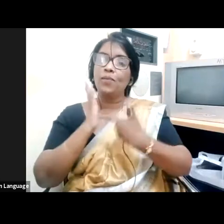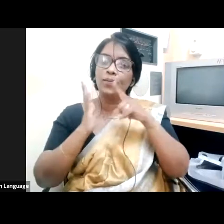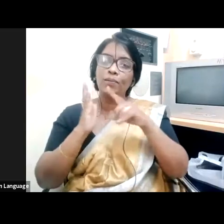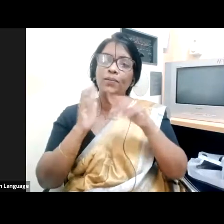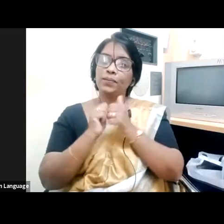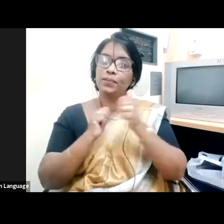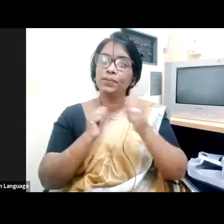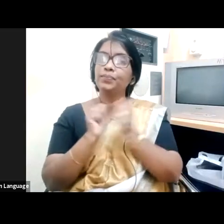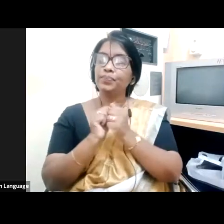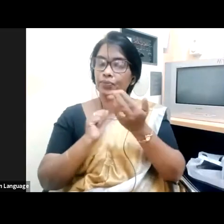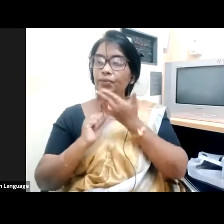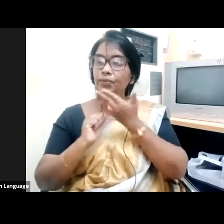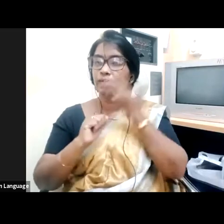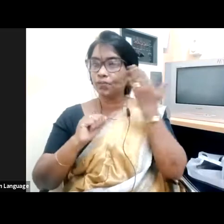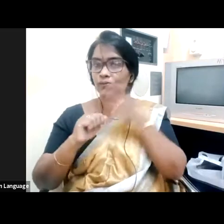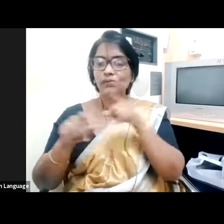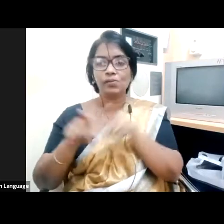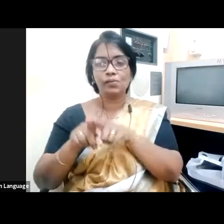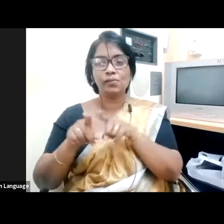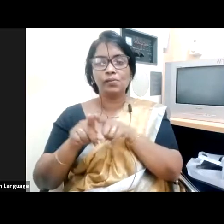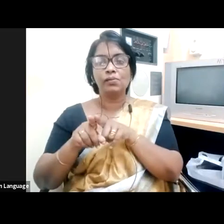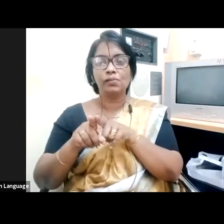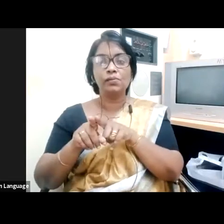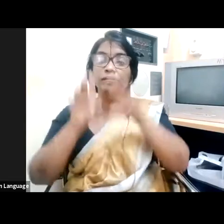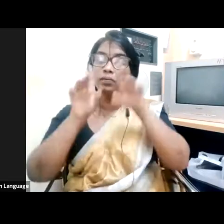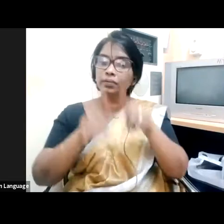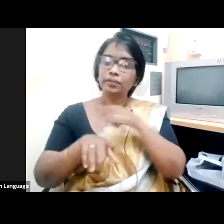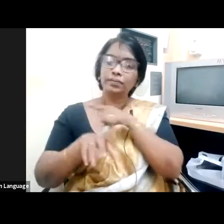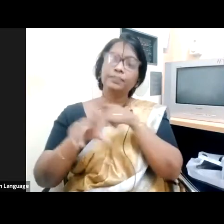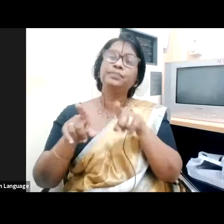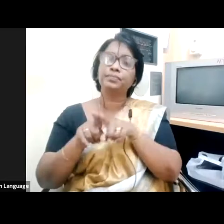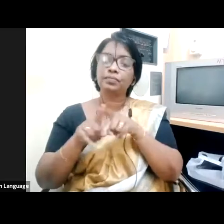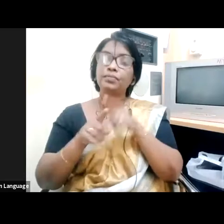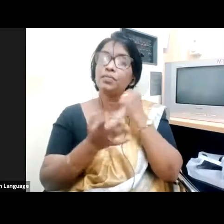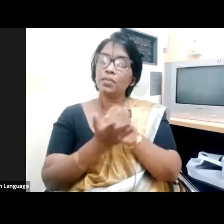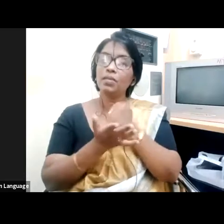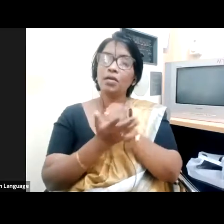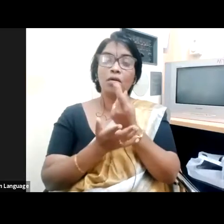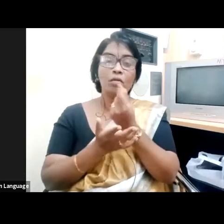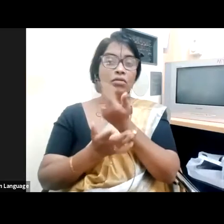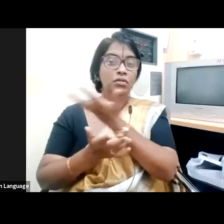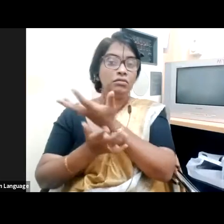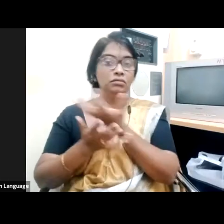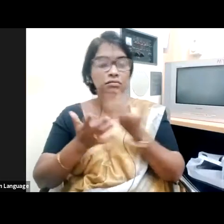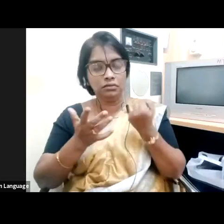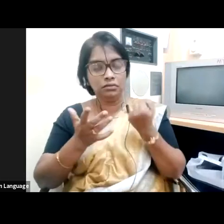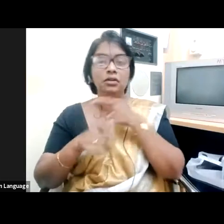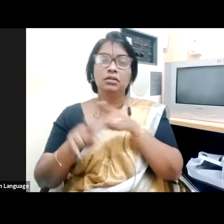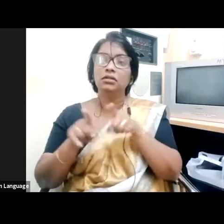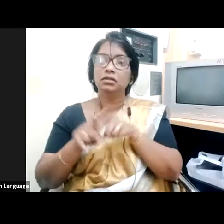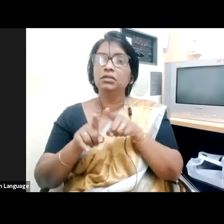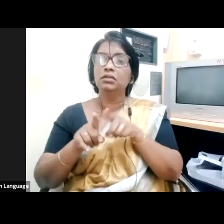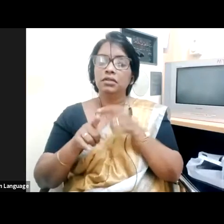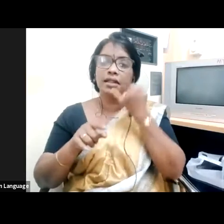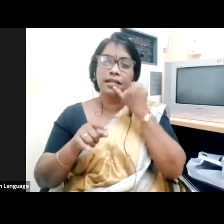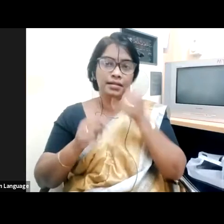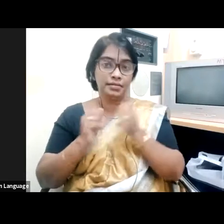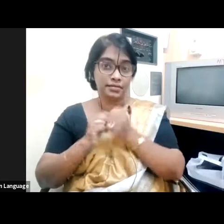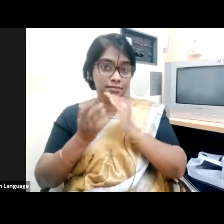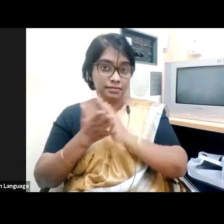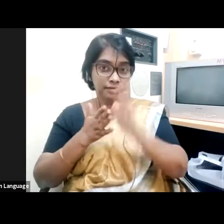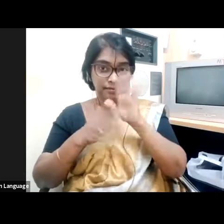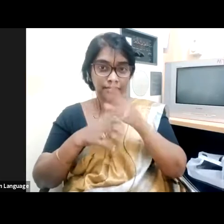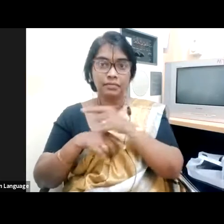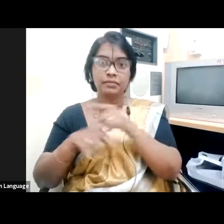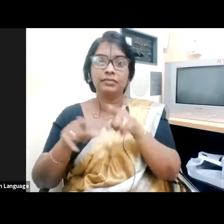utilities. They're able to withdraw from banks money. And therefore, I can say, therefore, doing